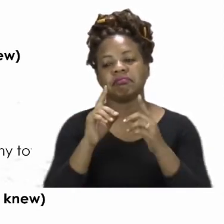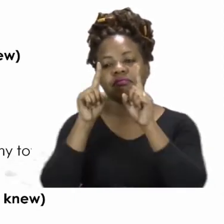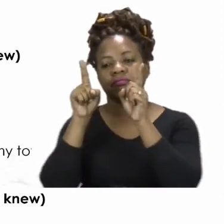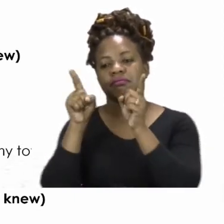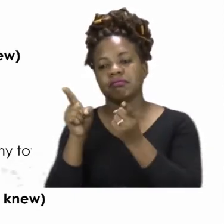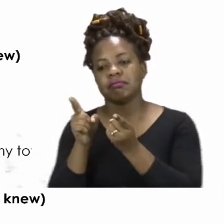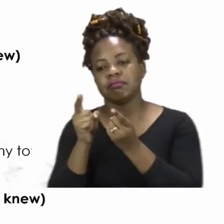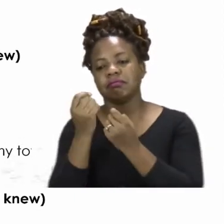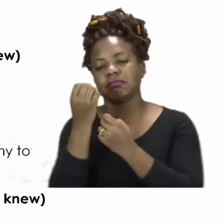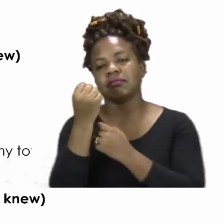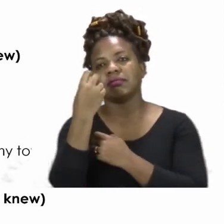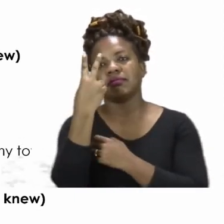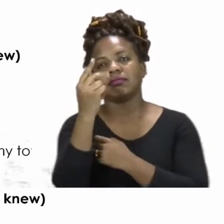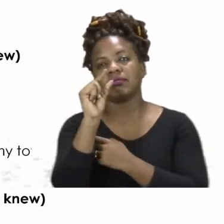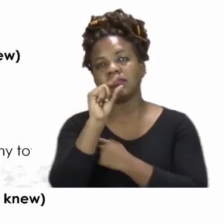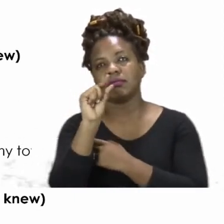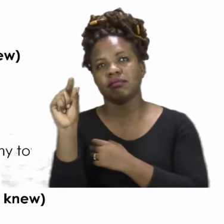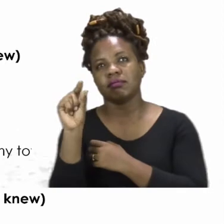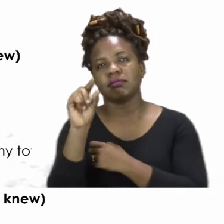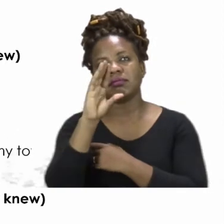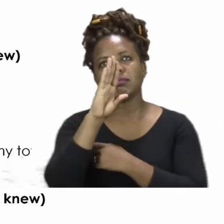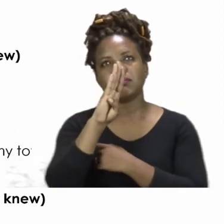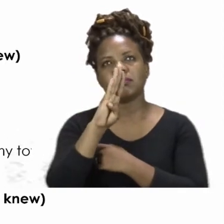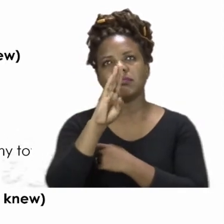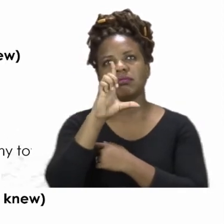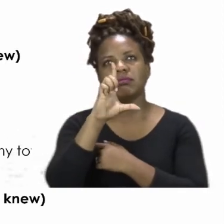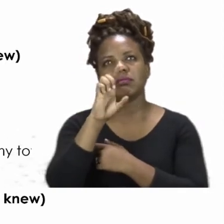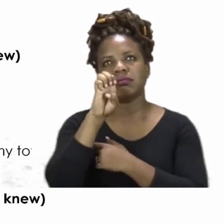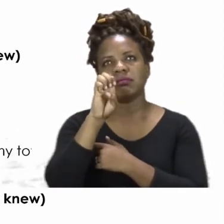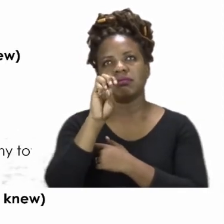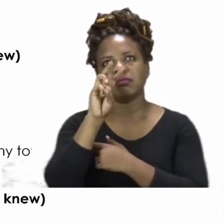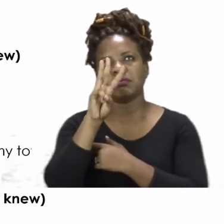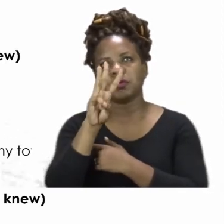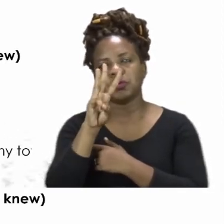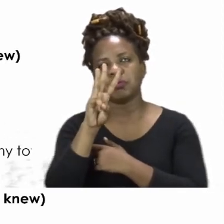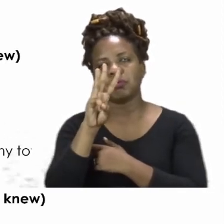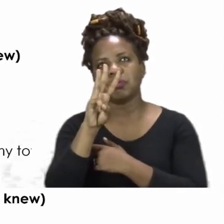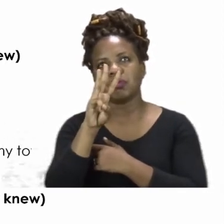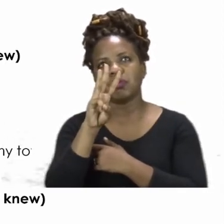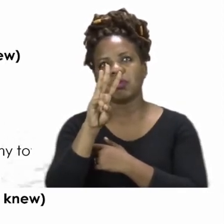blew? Or do we say the word flew?